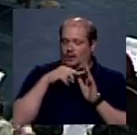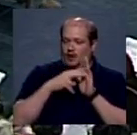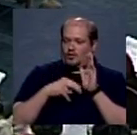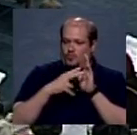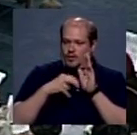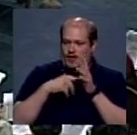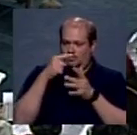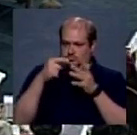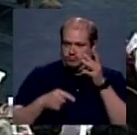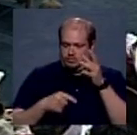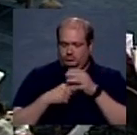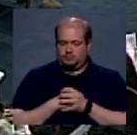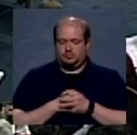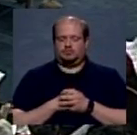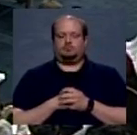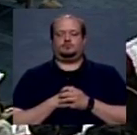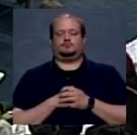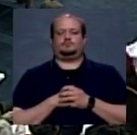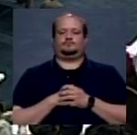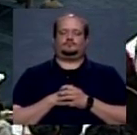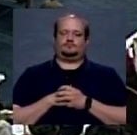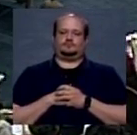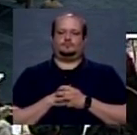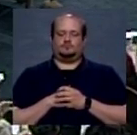agenda items, please.